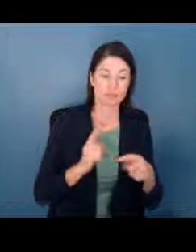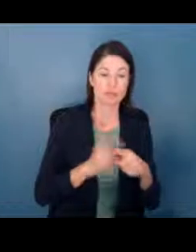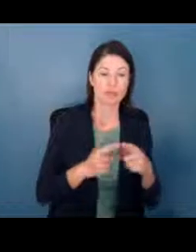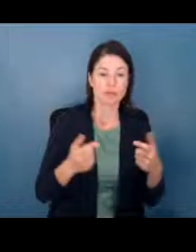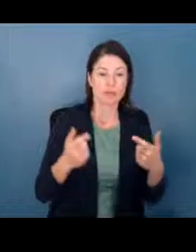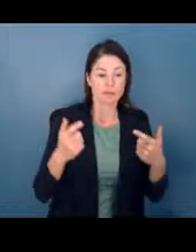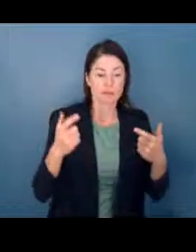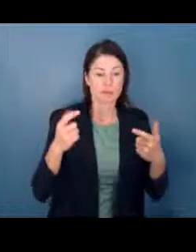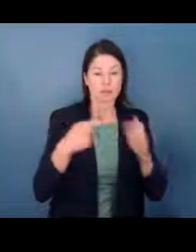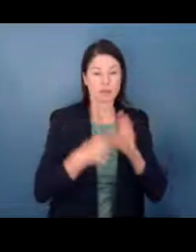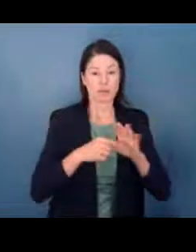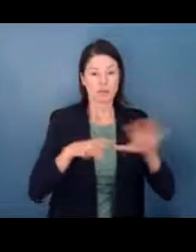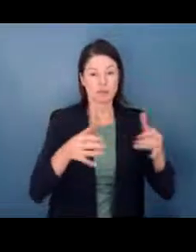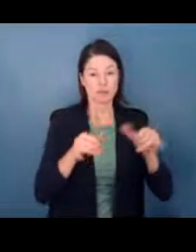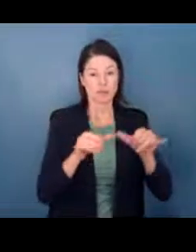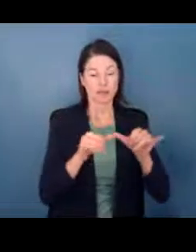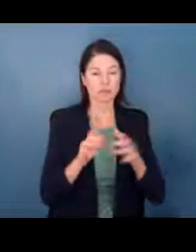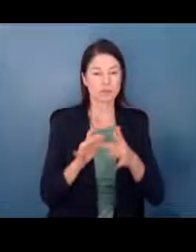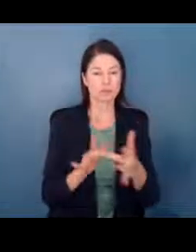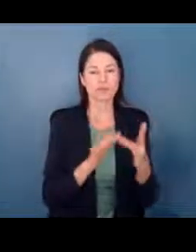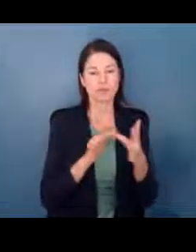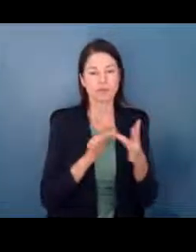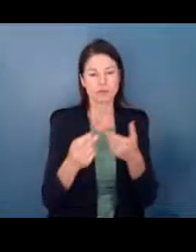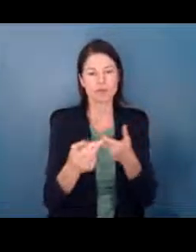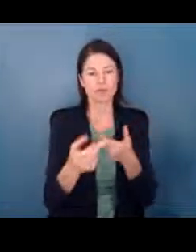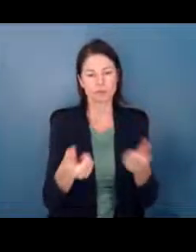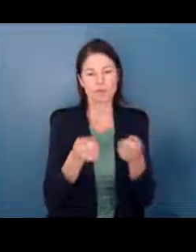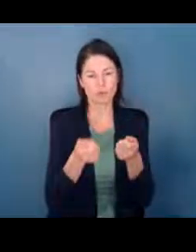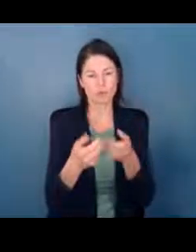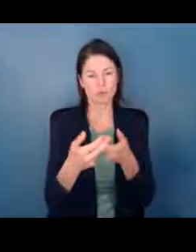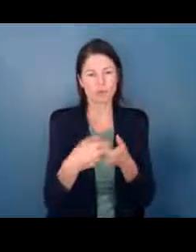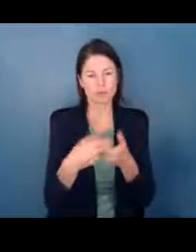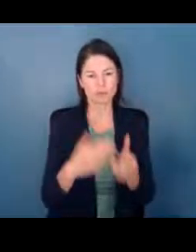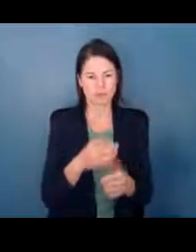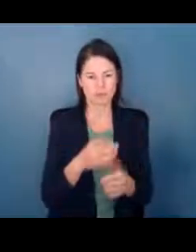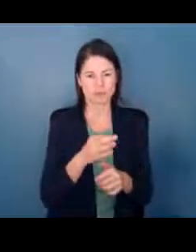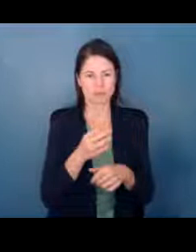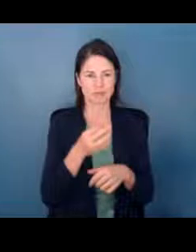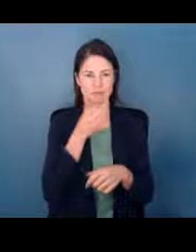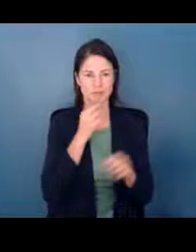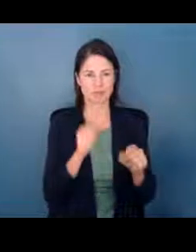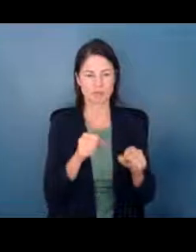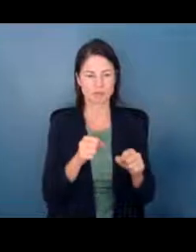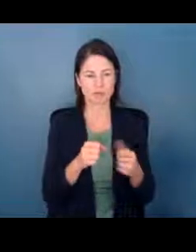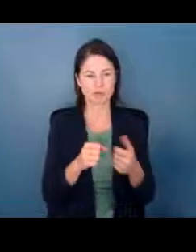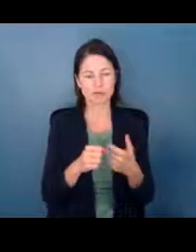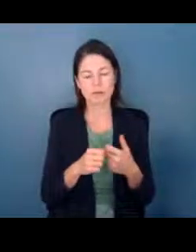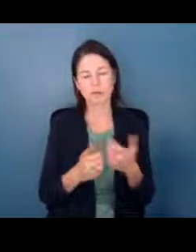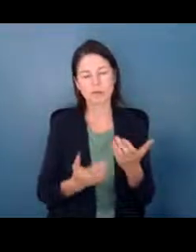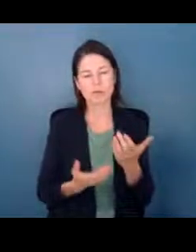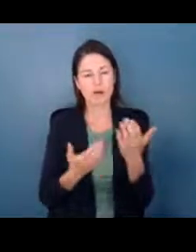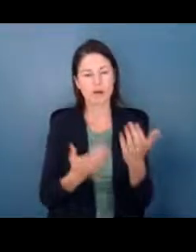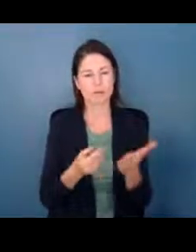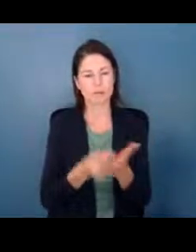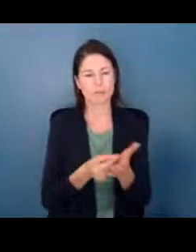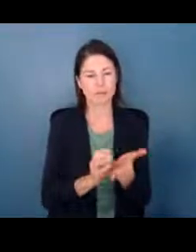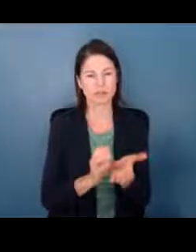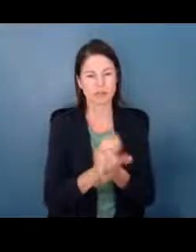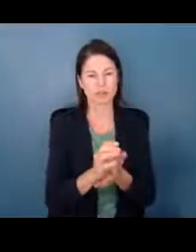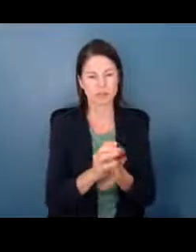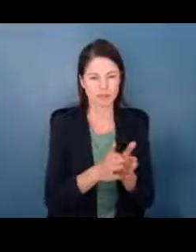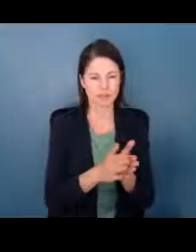reach out to recruit participants as early as possible, use targeted recruiting methods, and offer monetary incentives. Each of